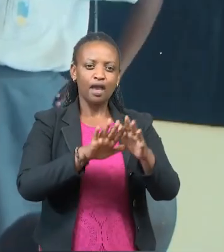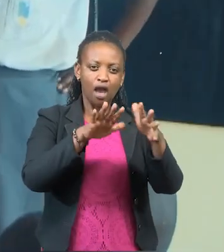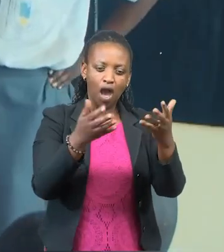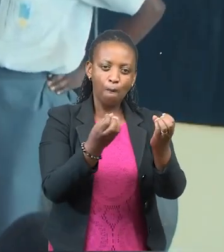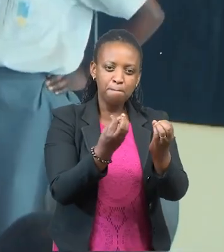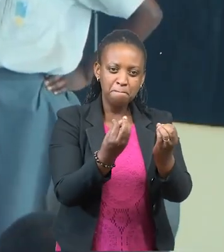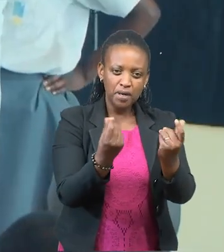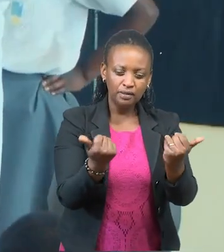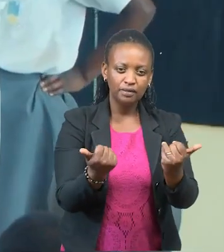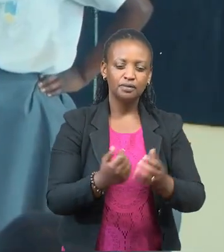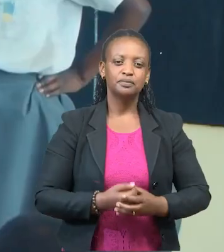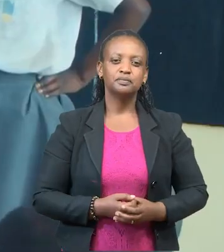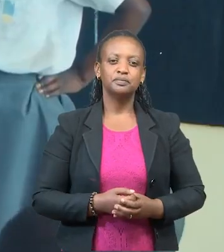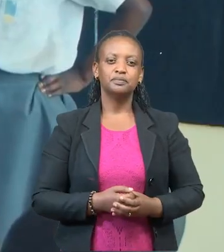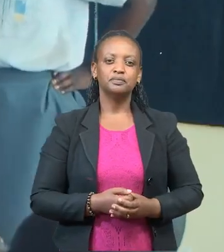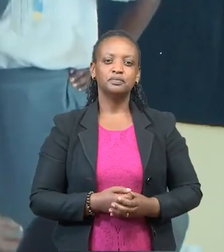How many